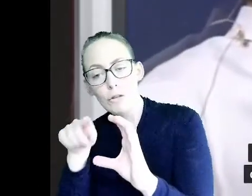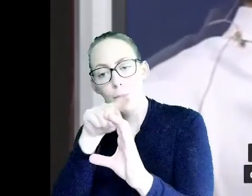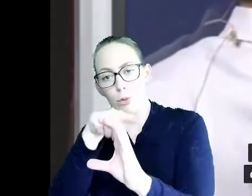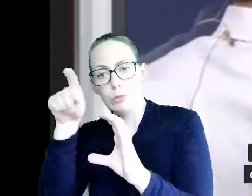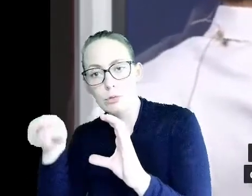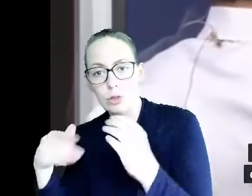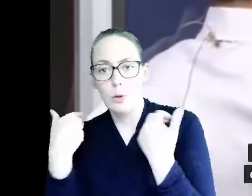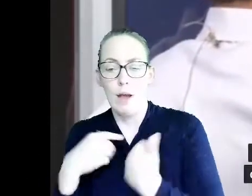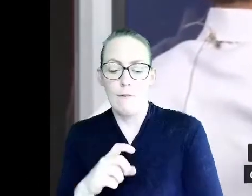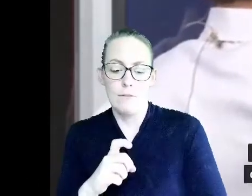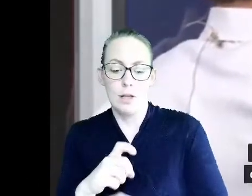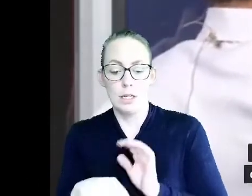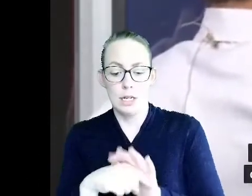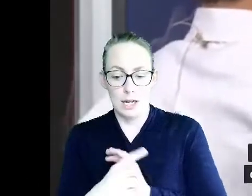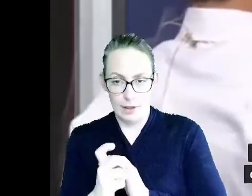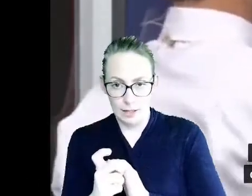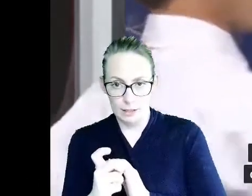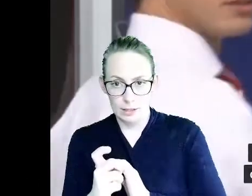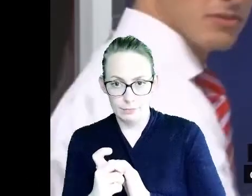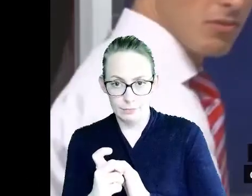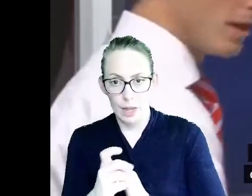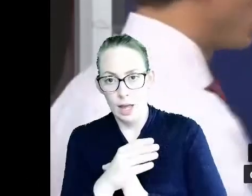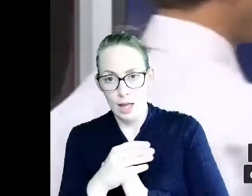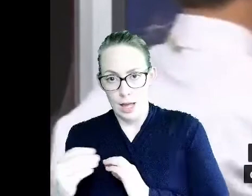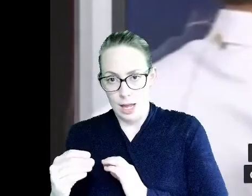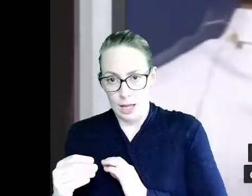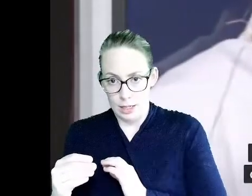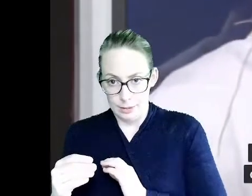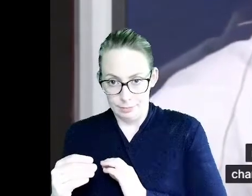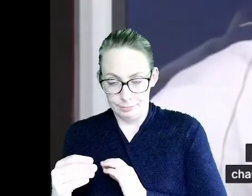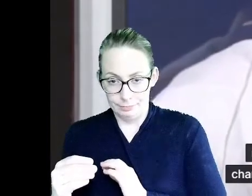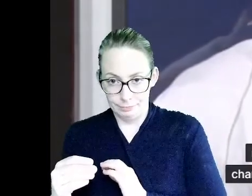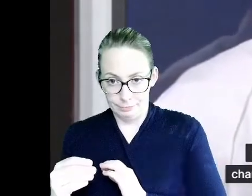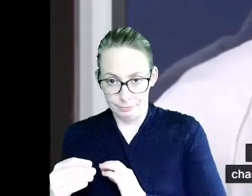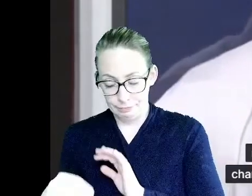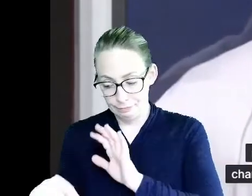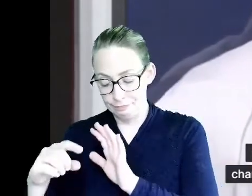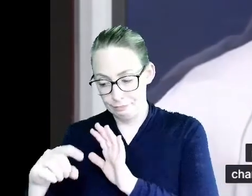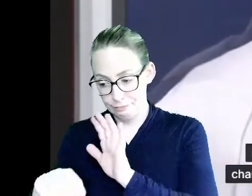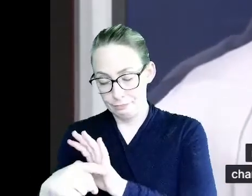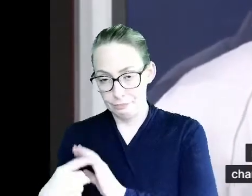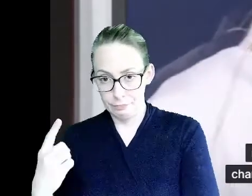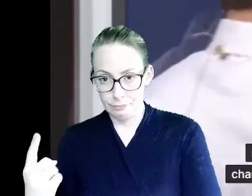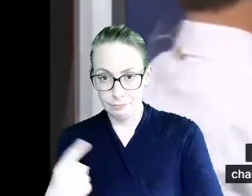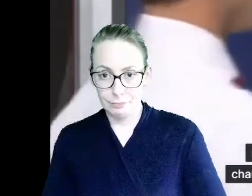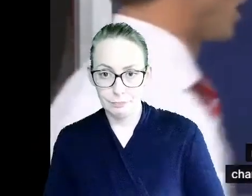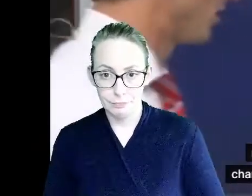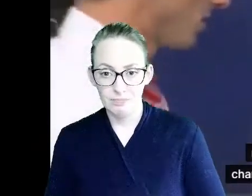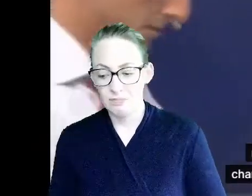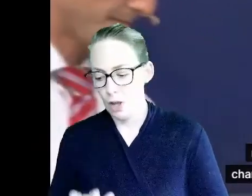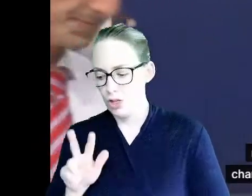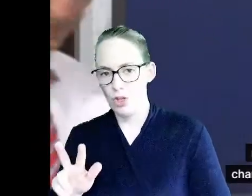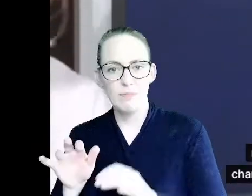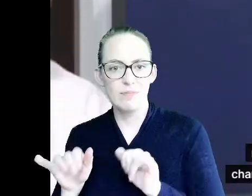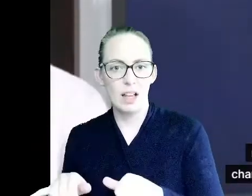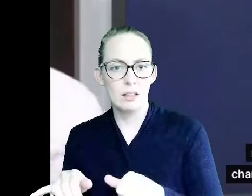-x. And the negative sign distributes to the +1, which is -1. And the 3 hasn't